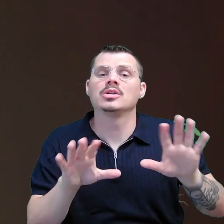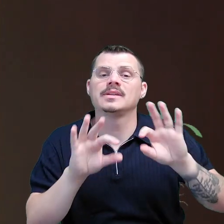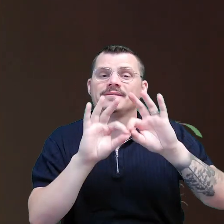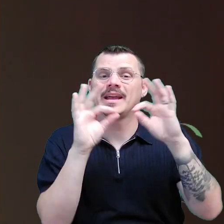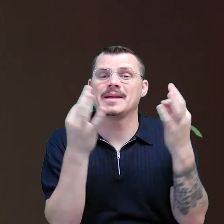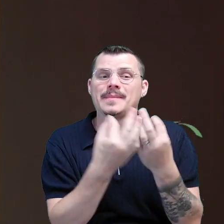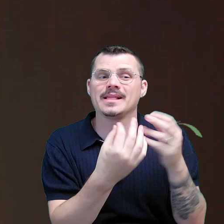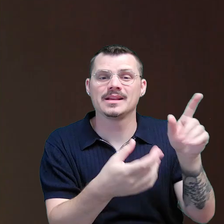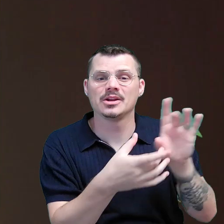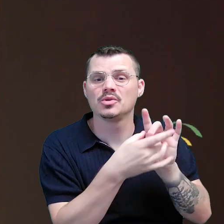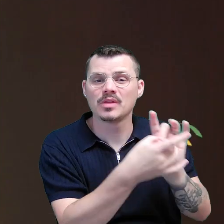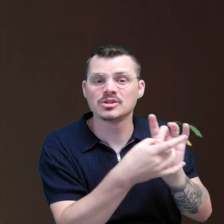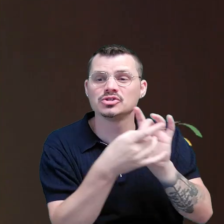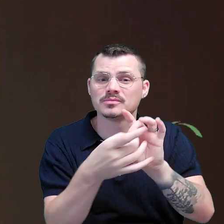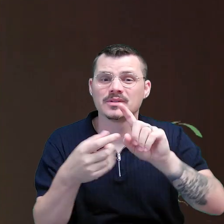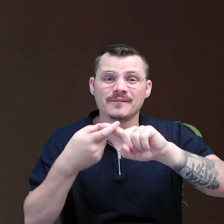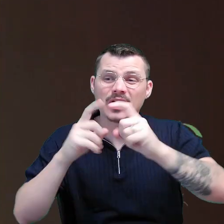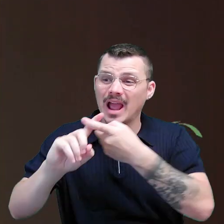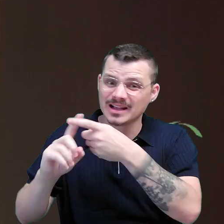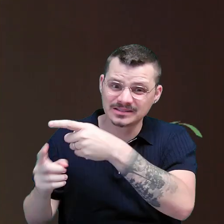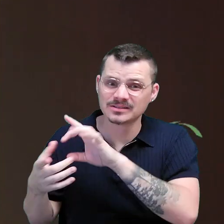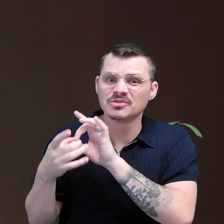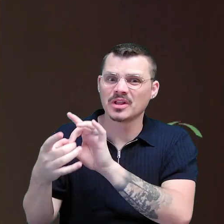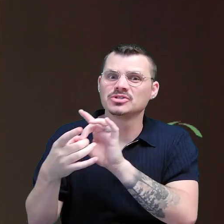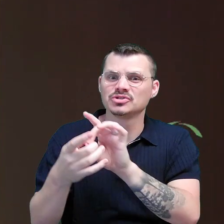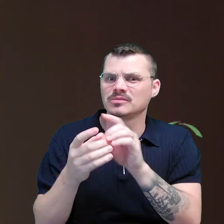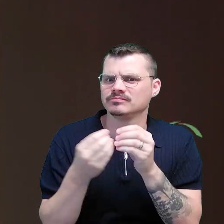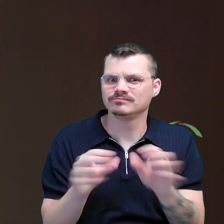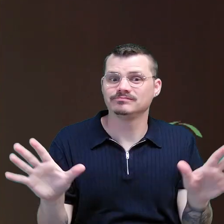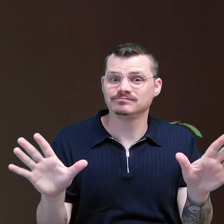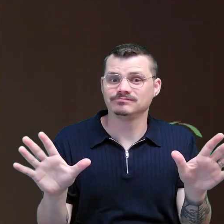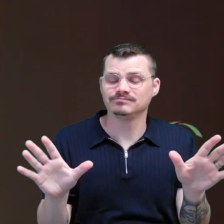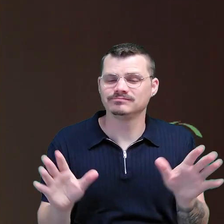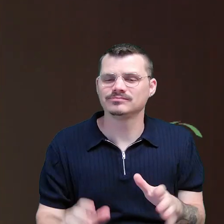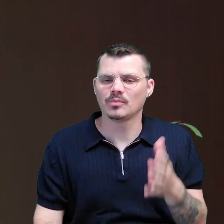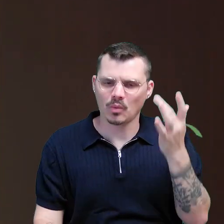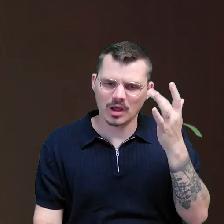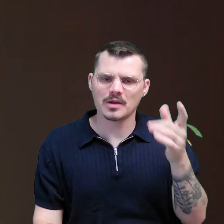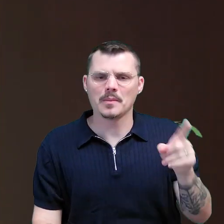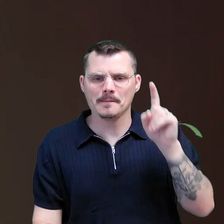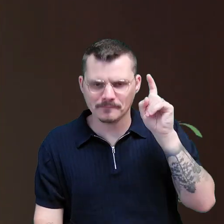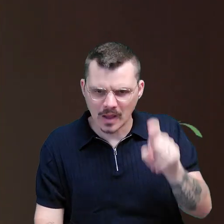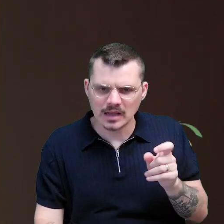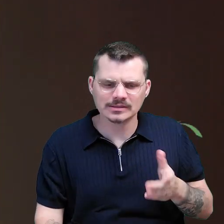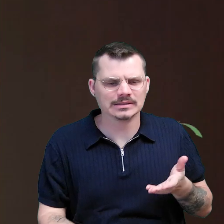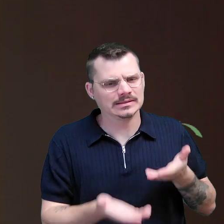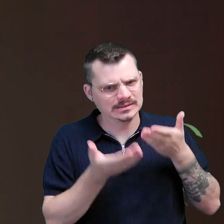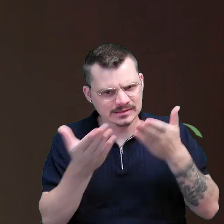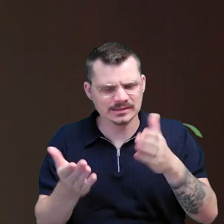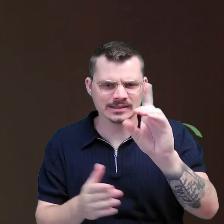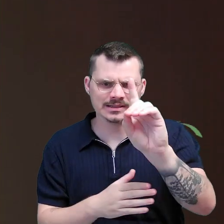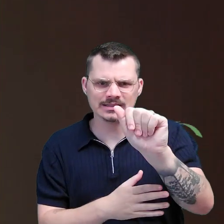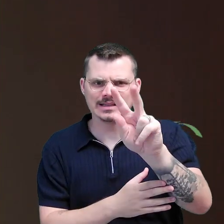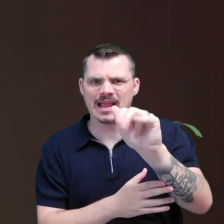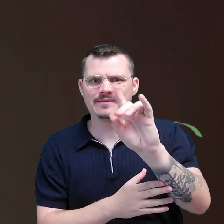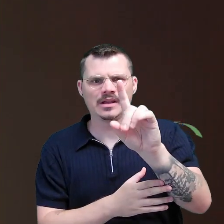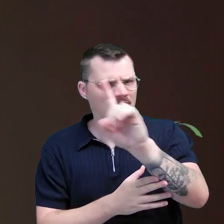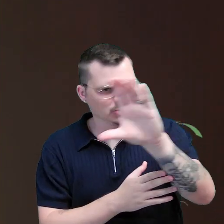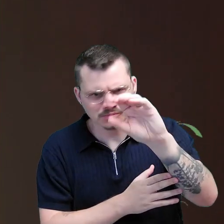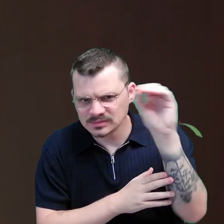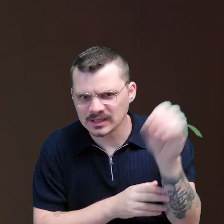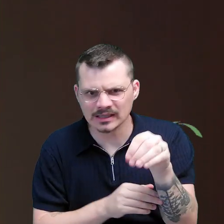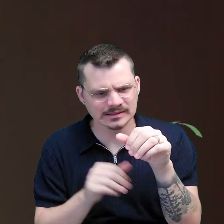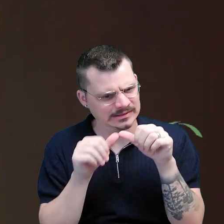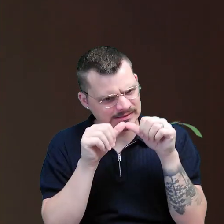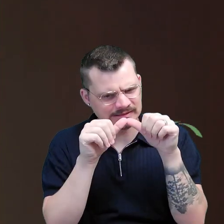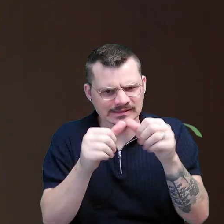family relationships and friendships because they had to be 100% David 100% of the